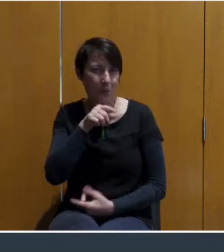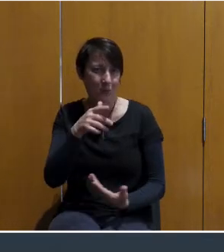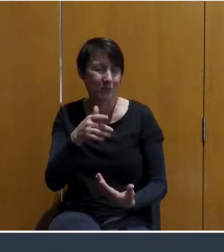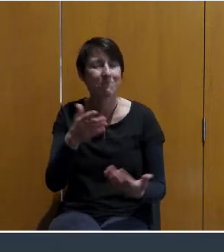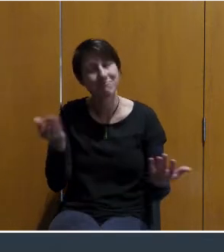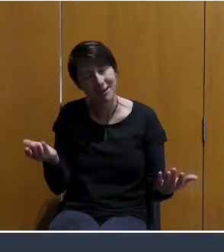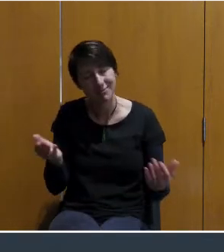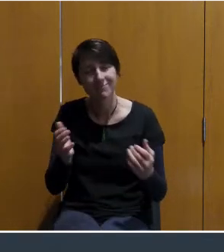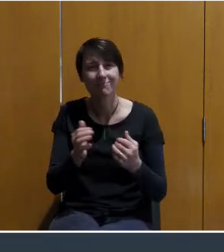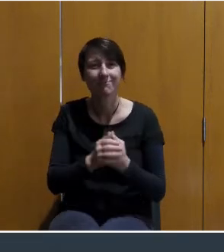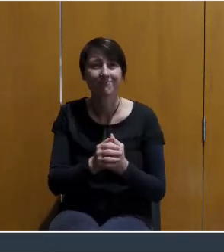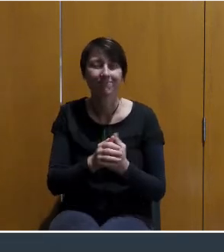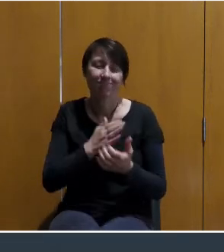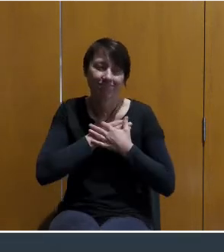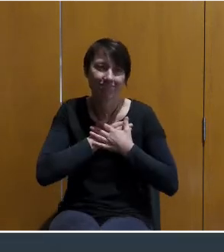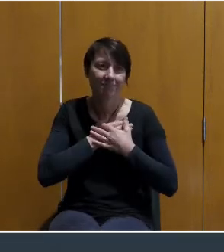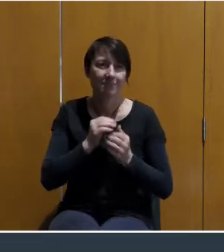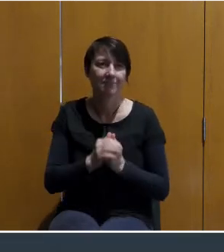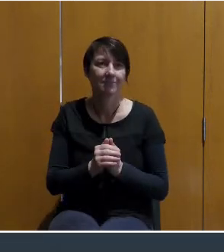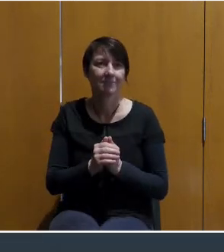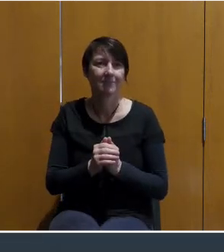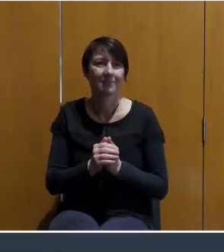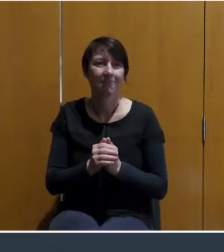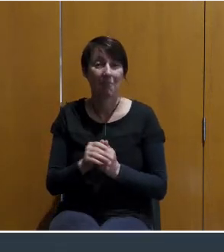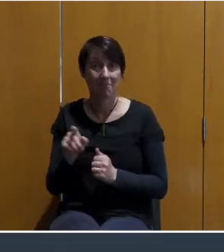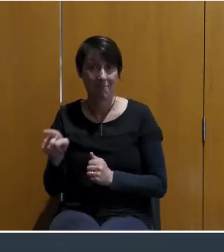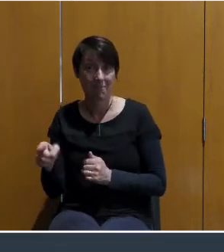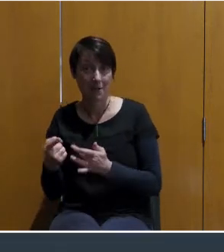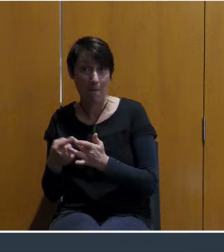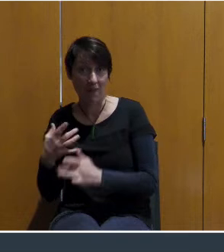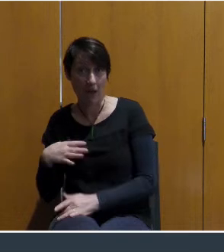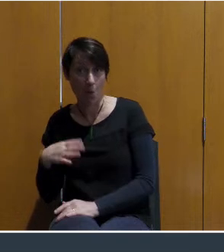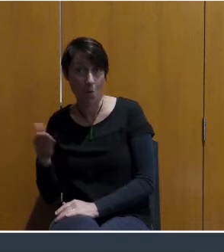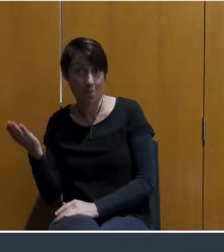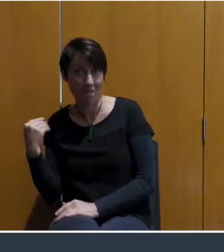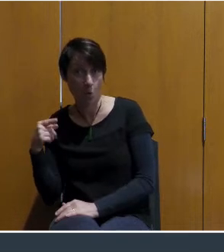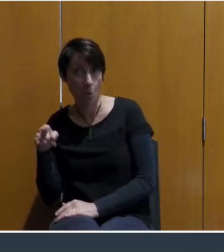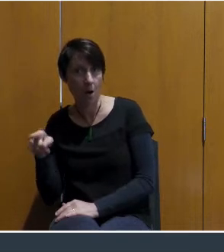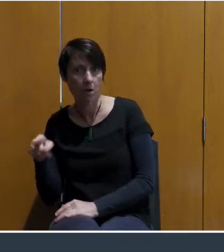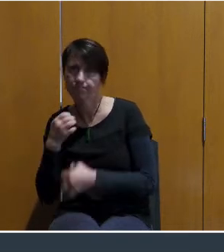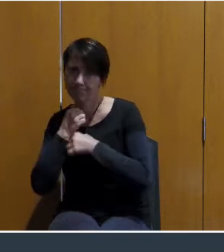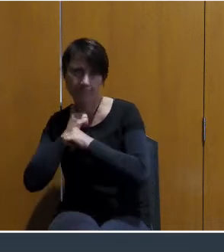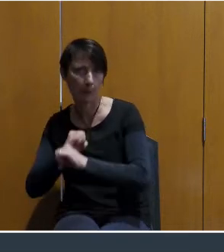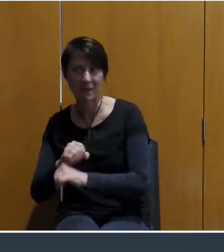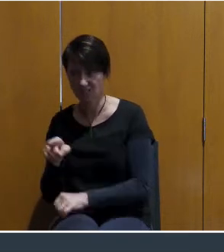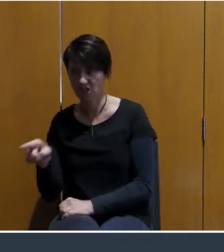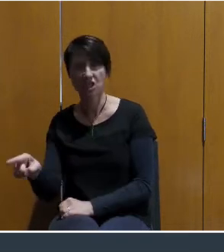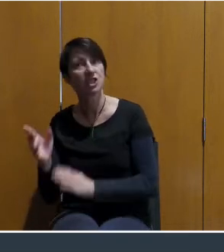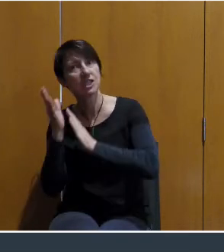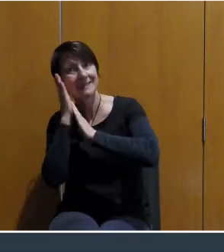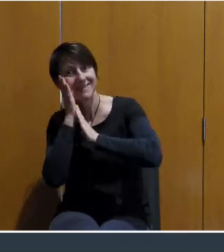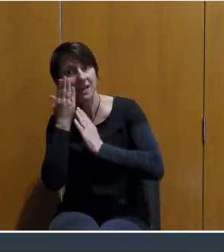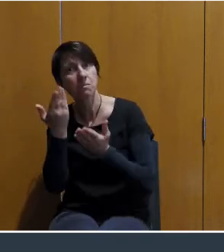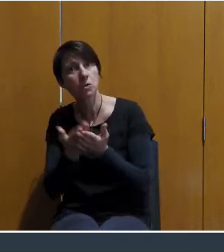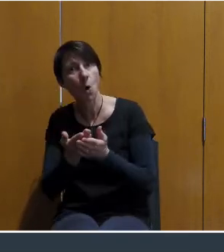but Elsa, she sleeps on the beach sometimes. She's that committed, and because